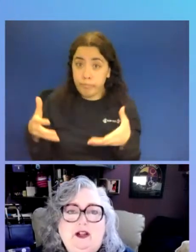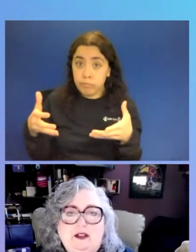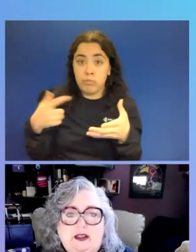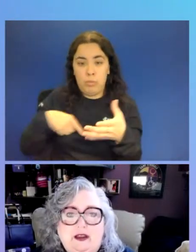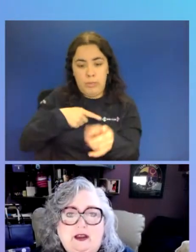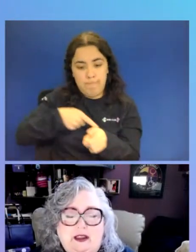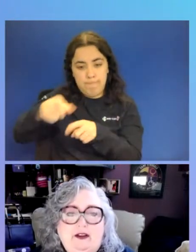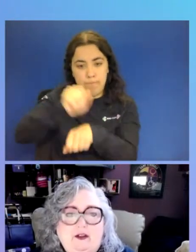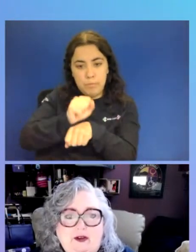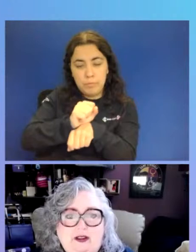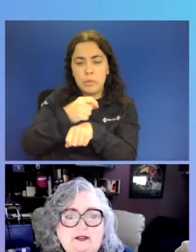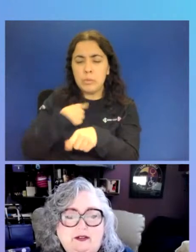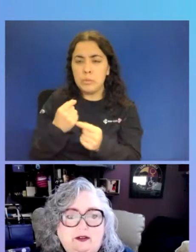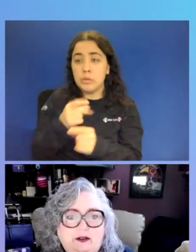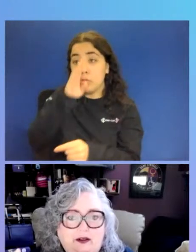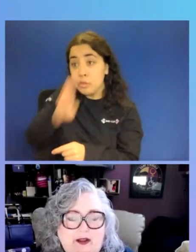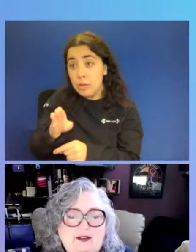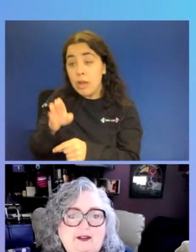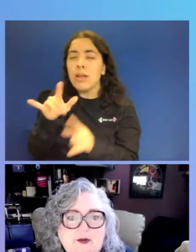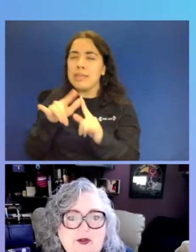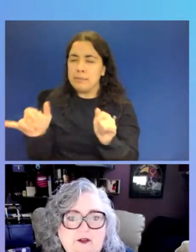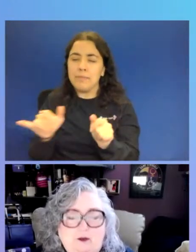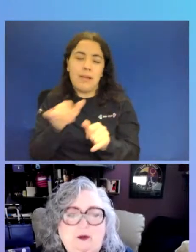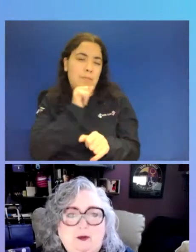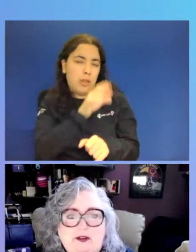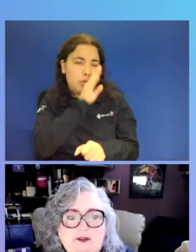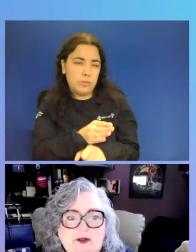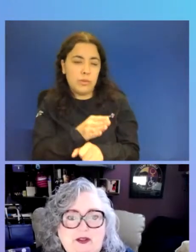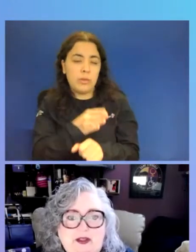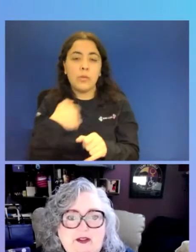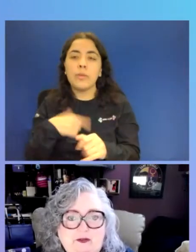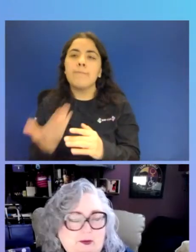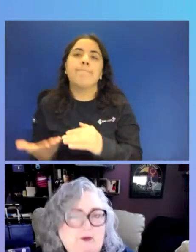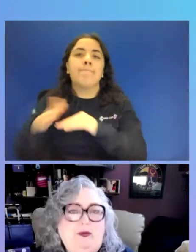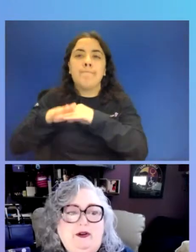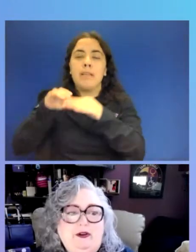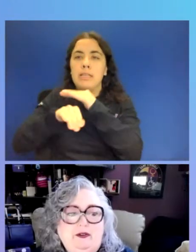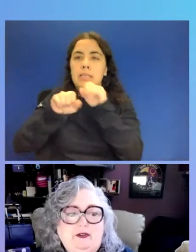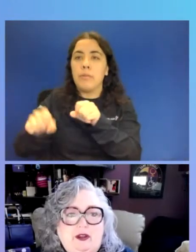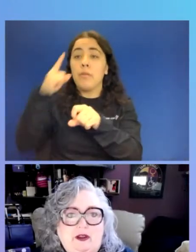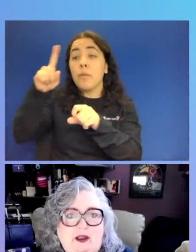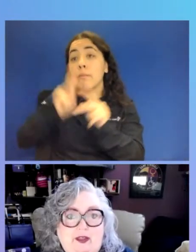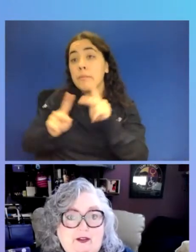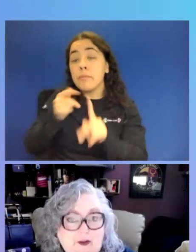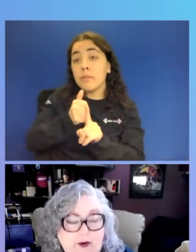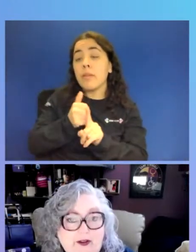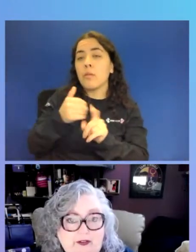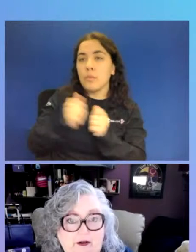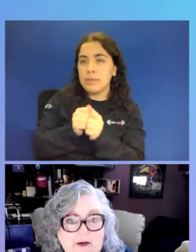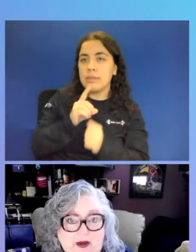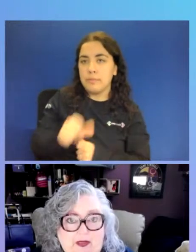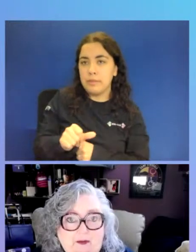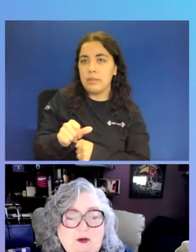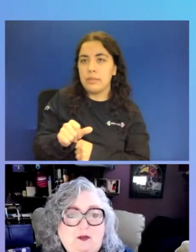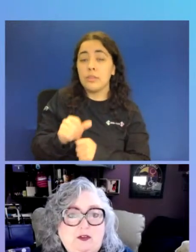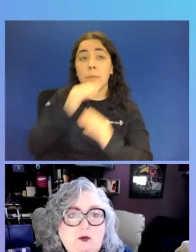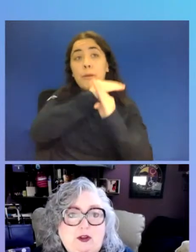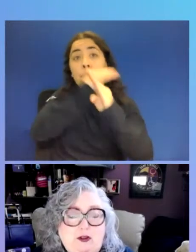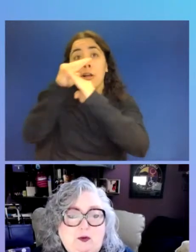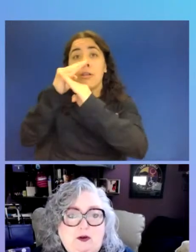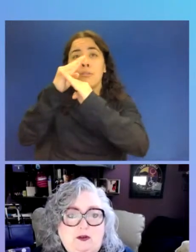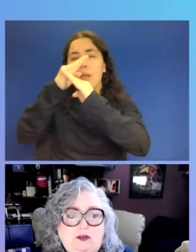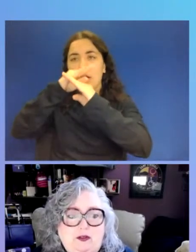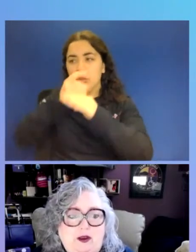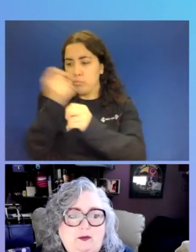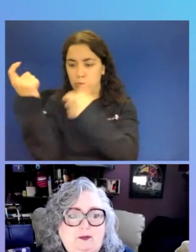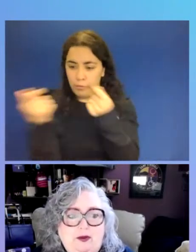and directly increase accessibility for people with disabilities, remove barriers. And that's the greatest ROI that most of us are